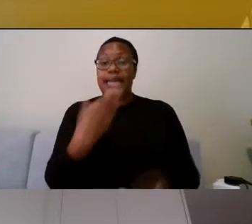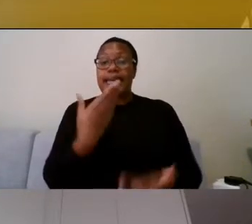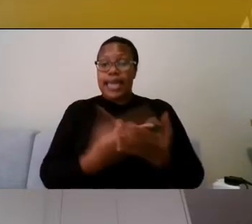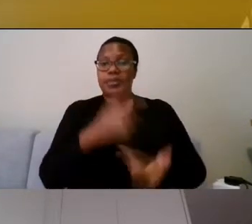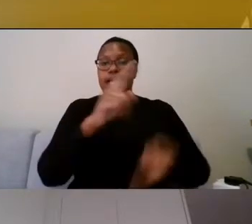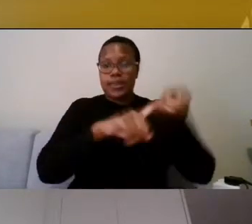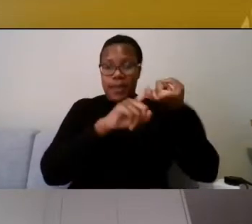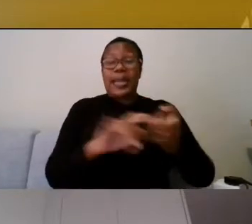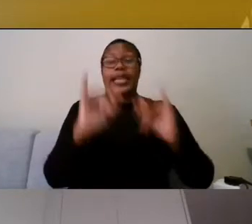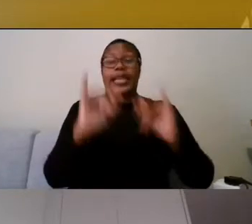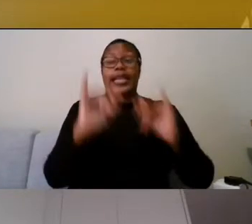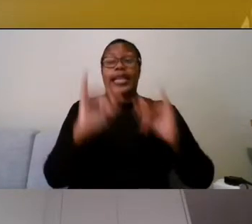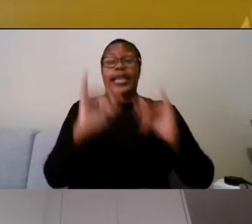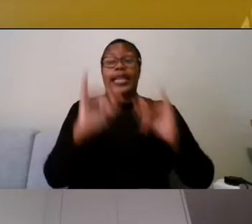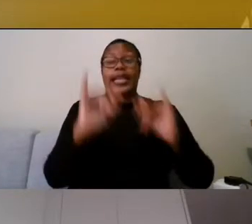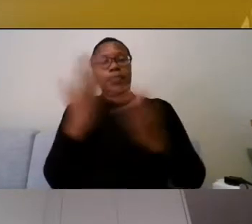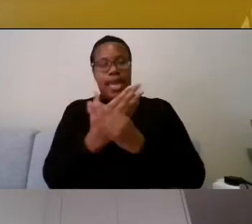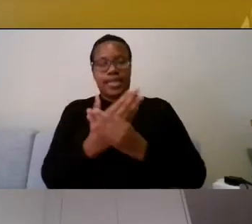extreme cases.